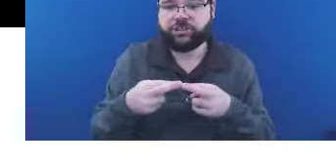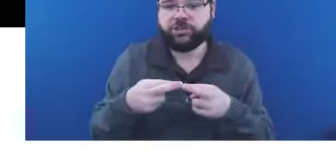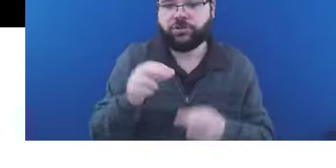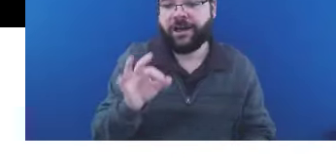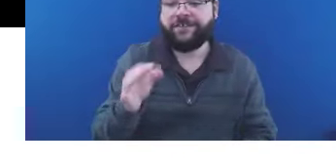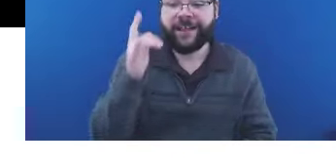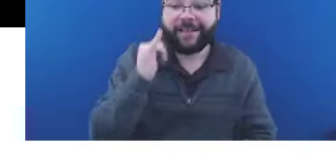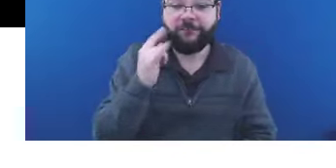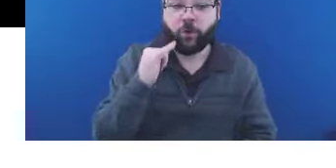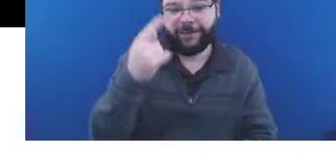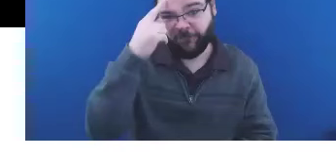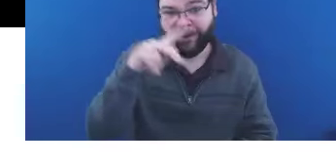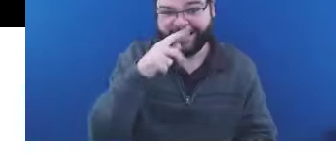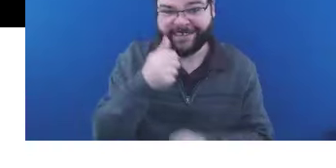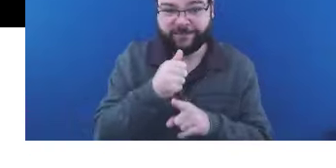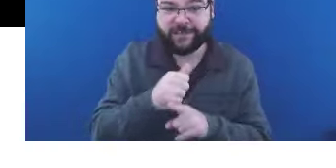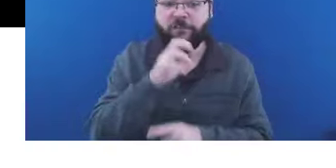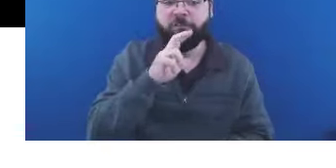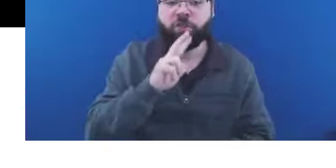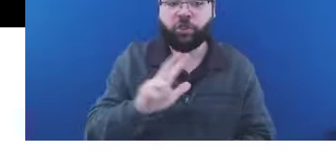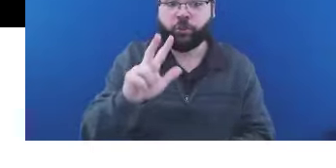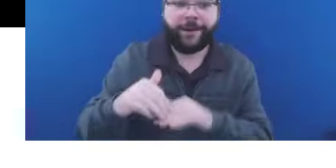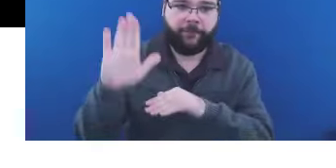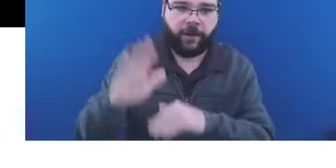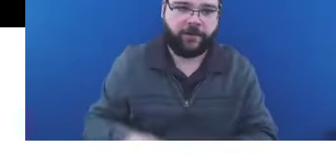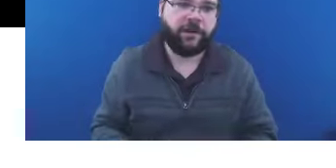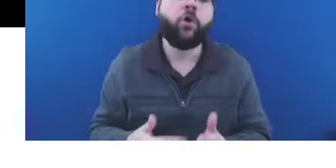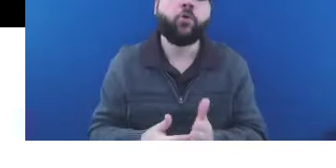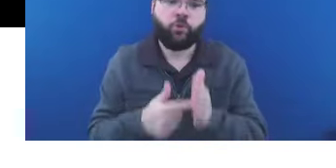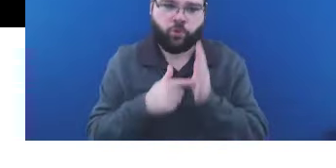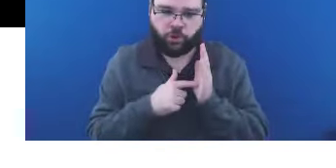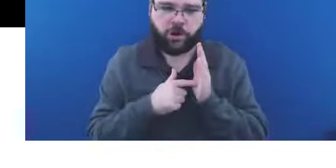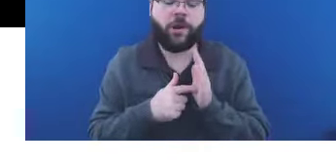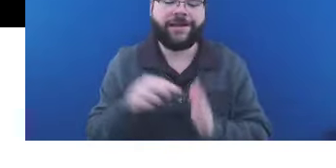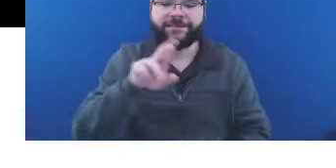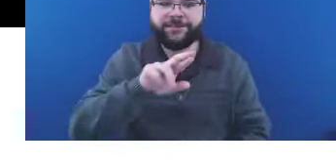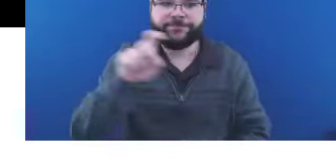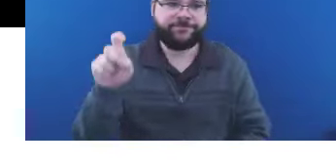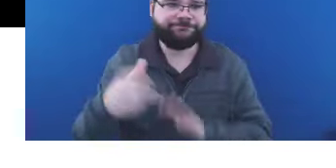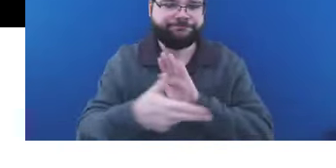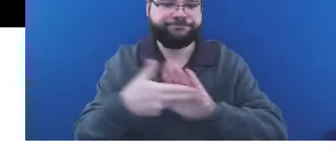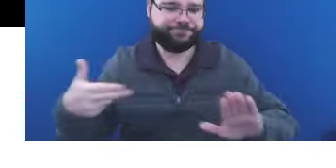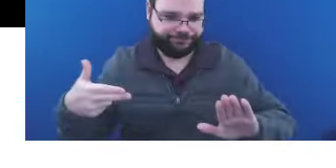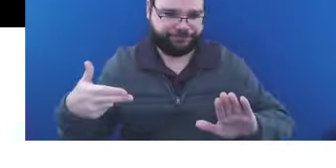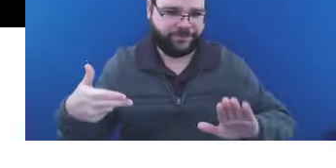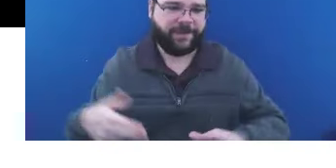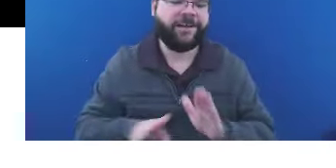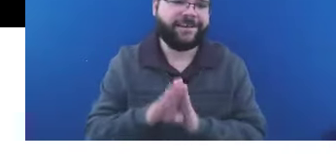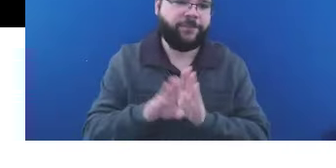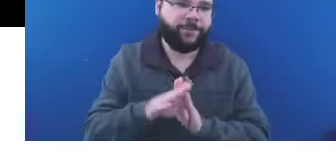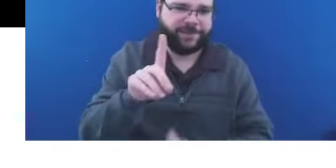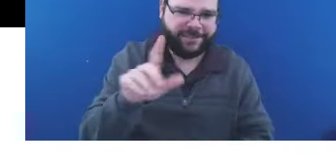3 and over. This program requires a diagnosis of a developmental disability. A